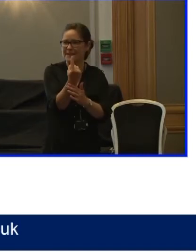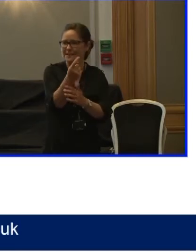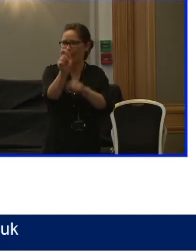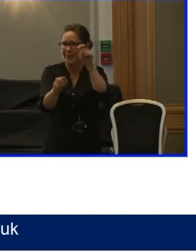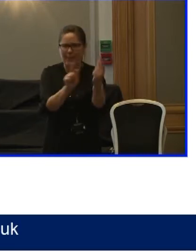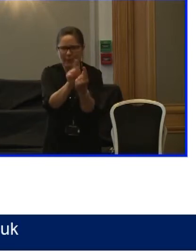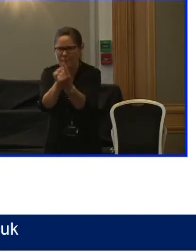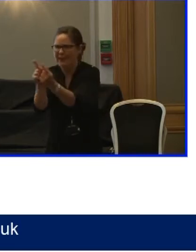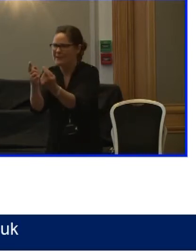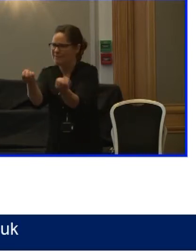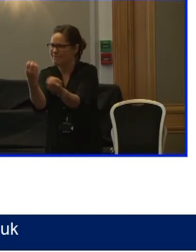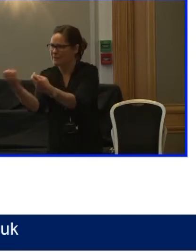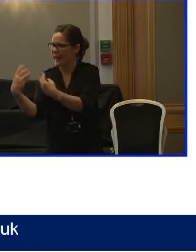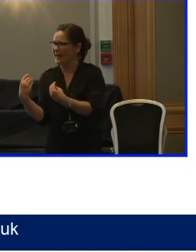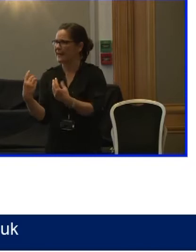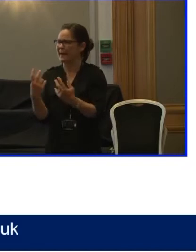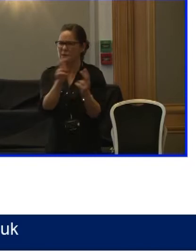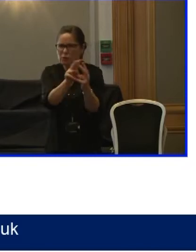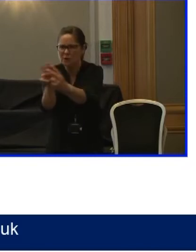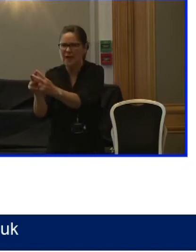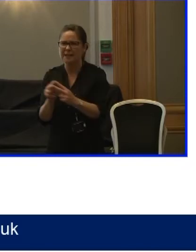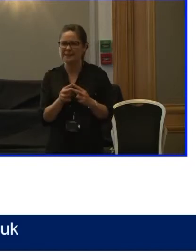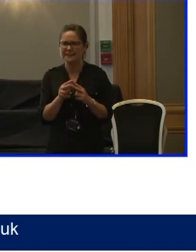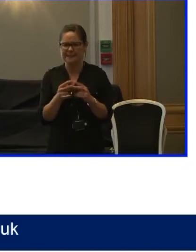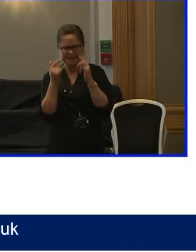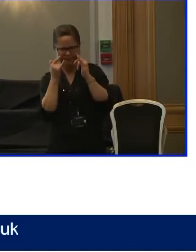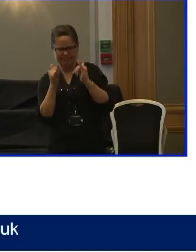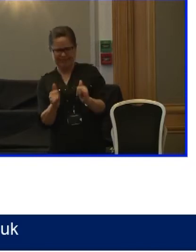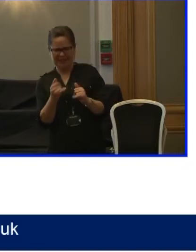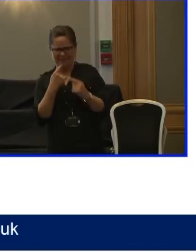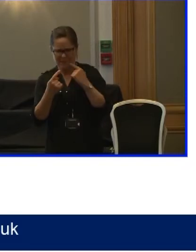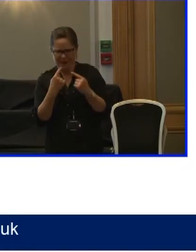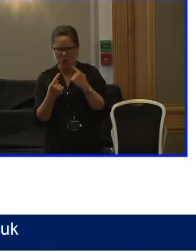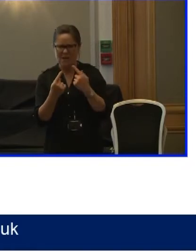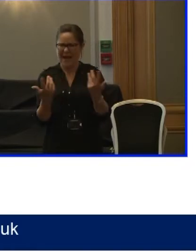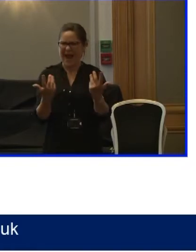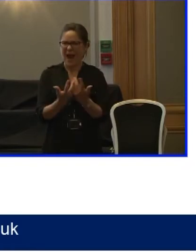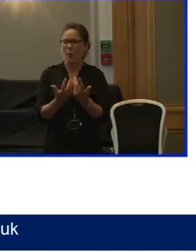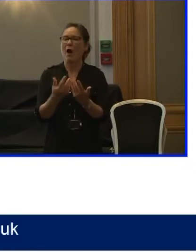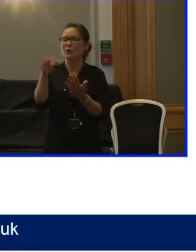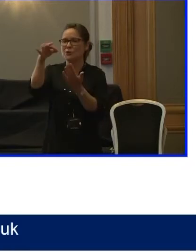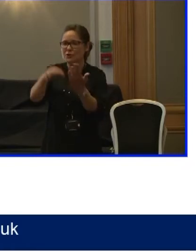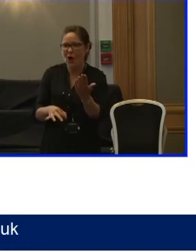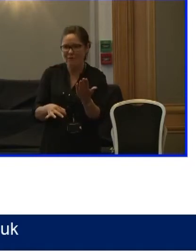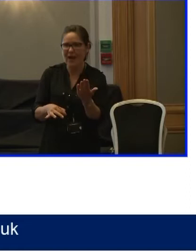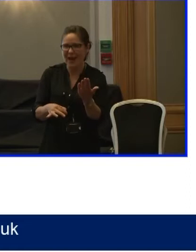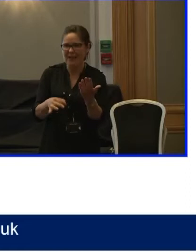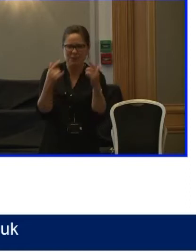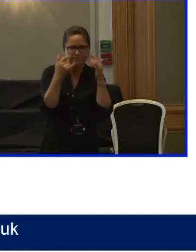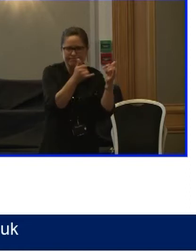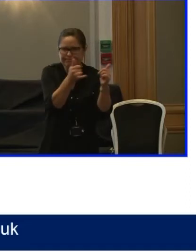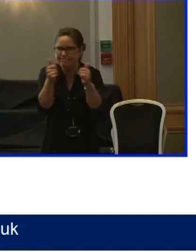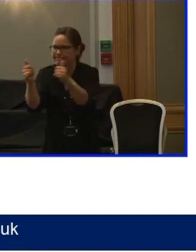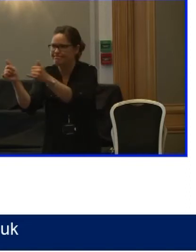And more formally, we test our thinking and hypotheses by undertaking a sight loss survey. This helps us build